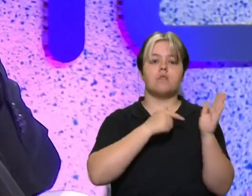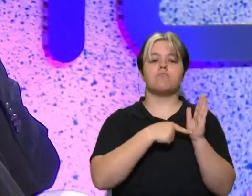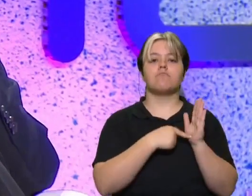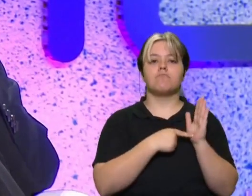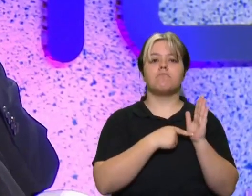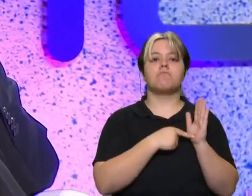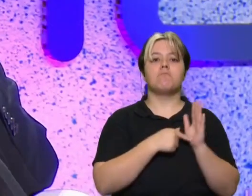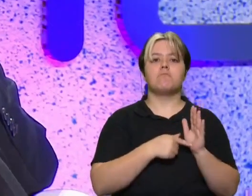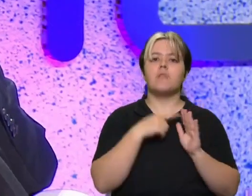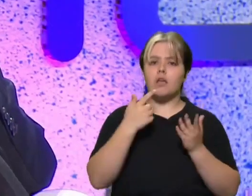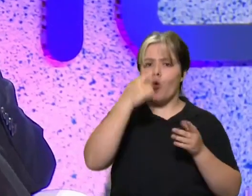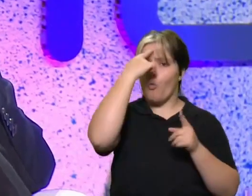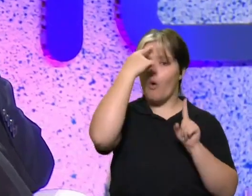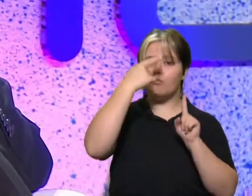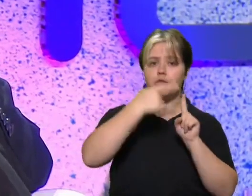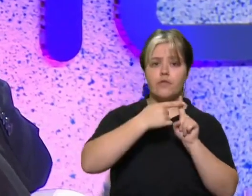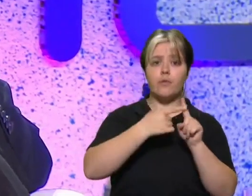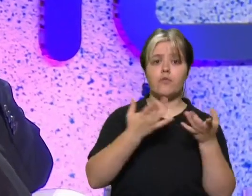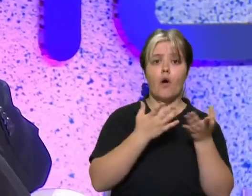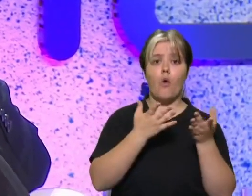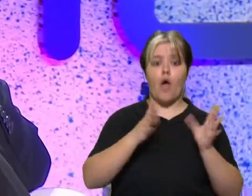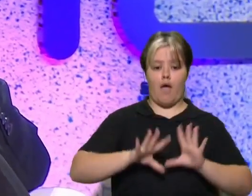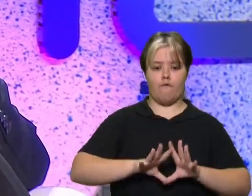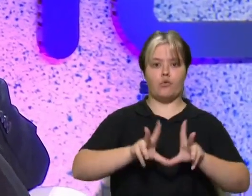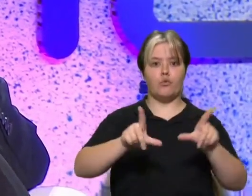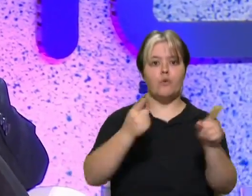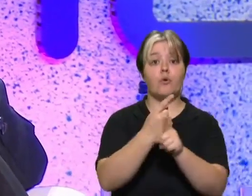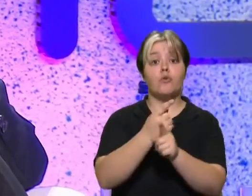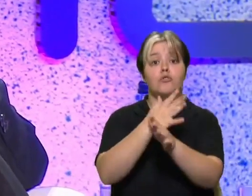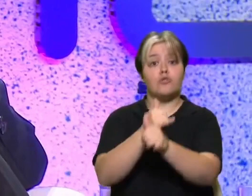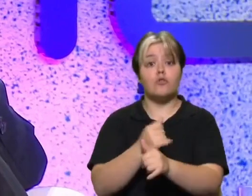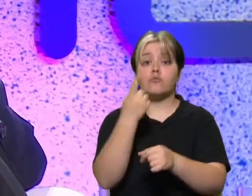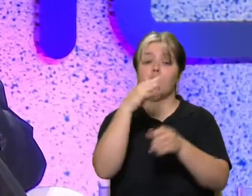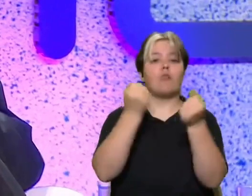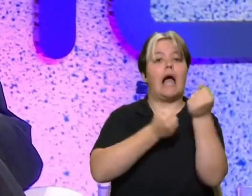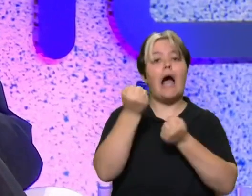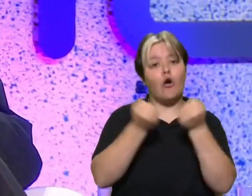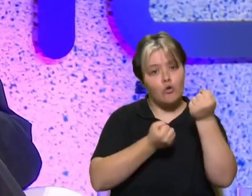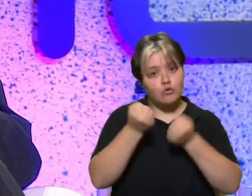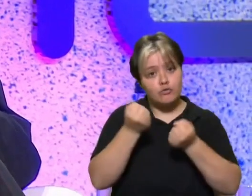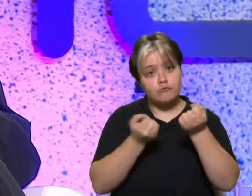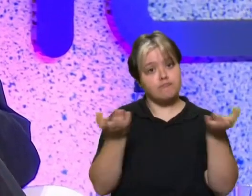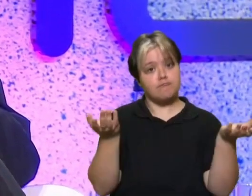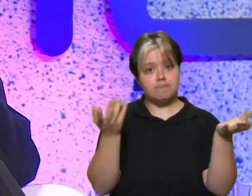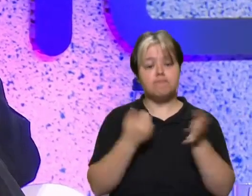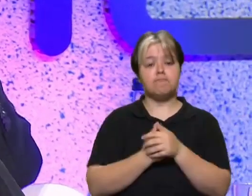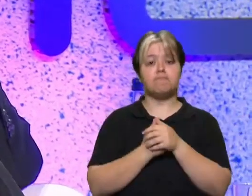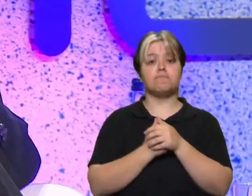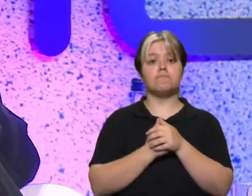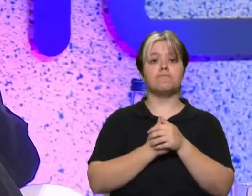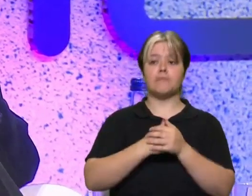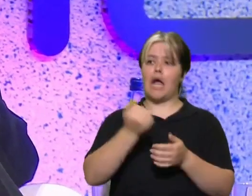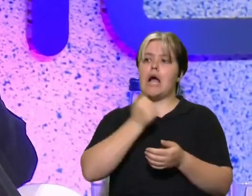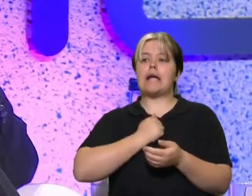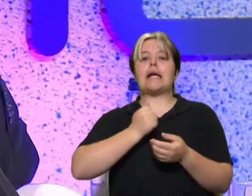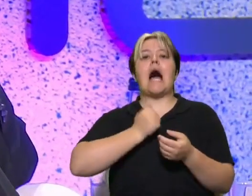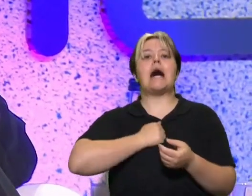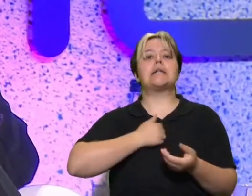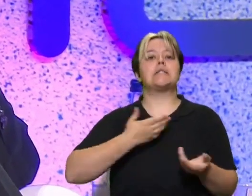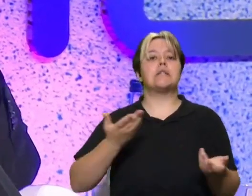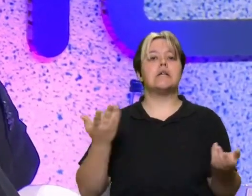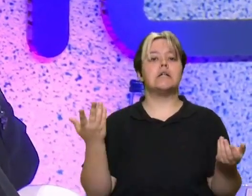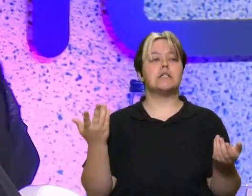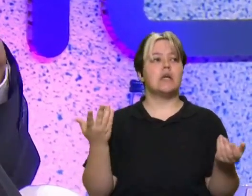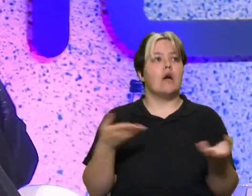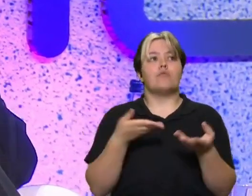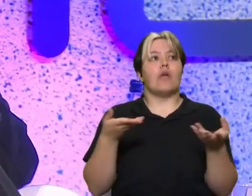and show that he or she owns it, and to evolve towards other things like cars, with the strategy cars,